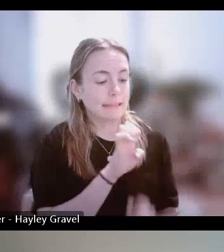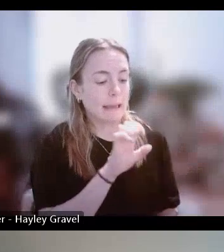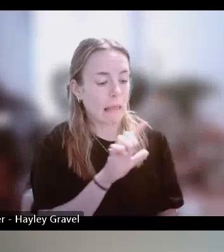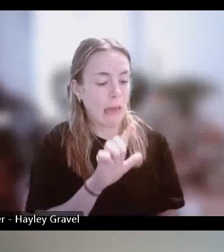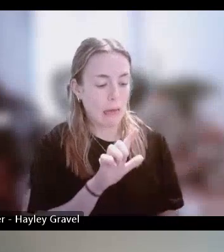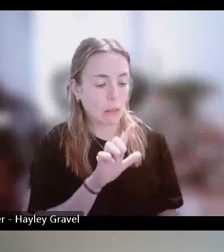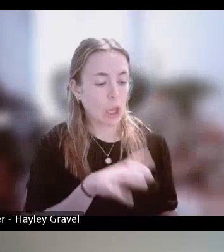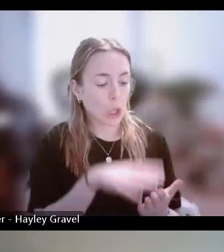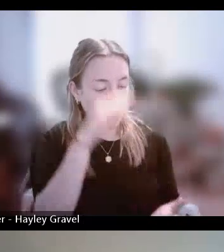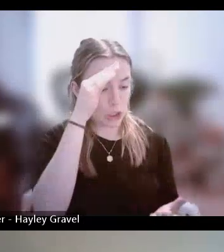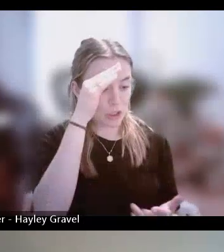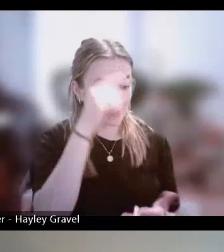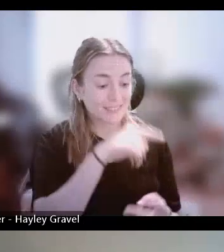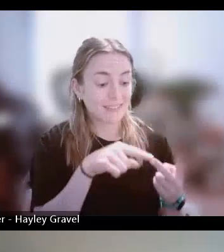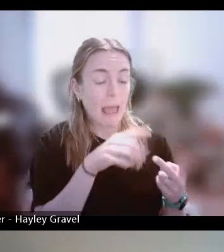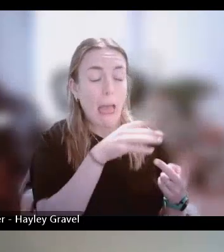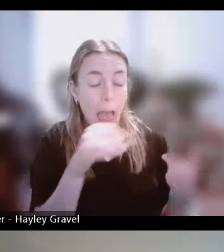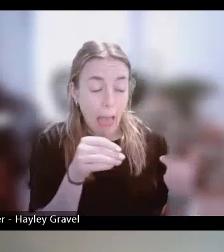That's another layer.